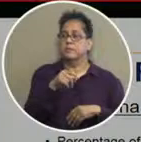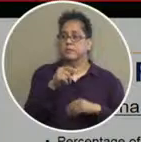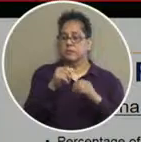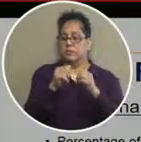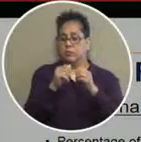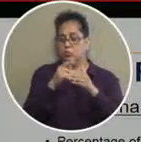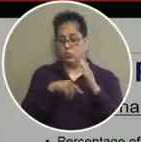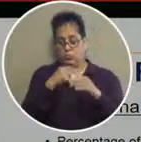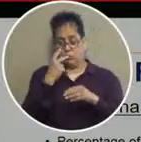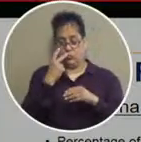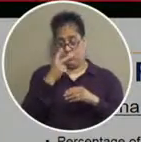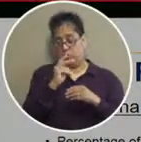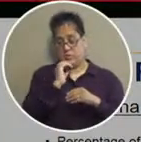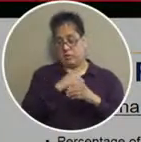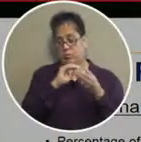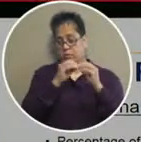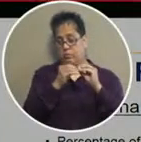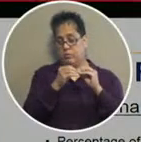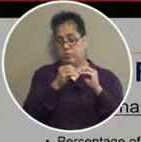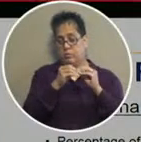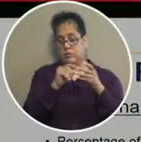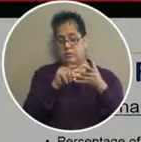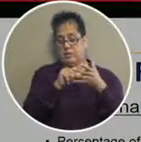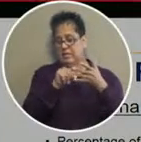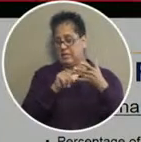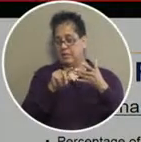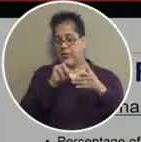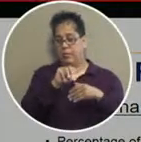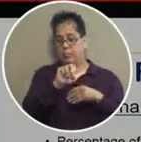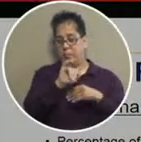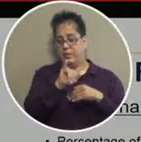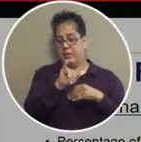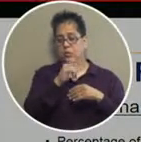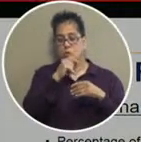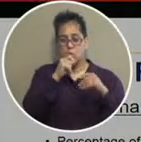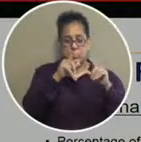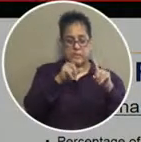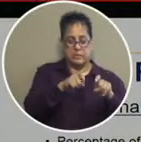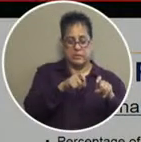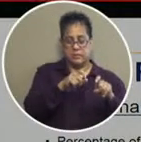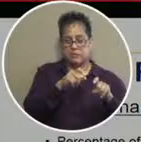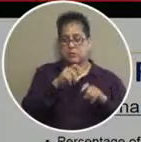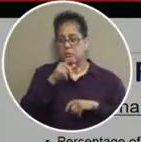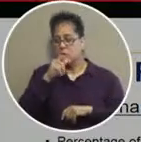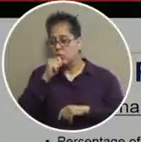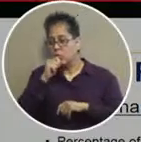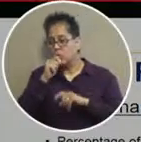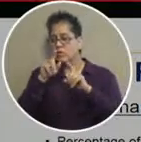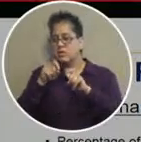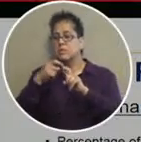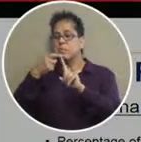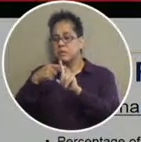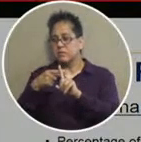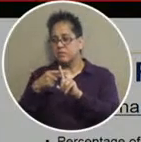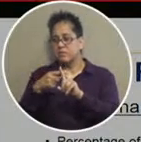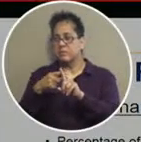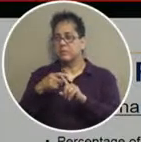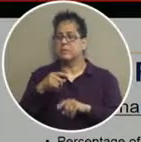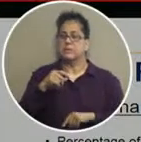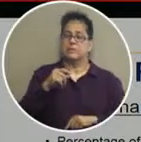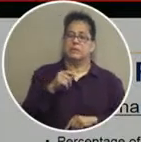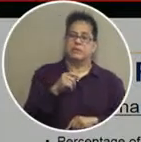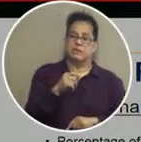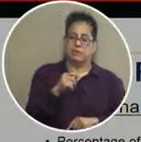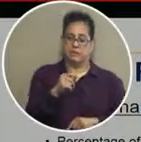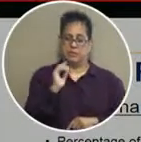if you're looking at our numbers again from the middle of May, who has been tested as opposed to those who test positive,